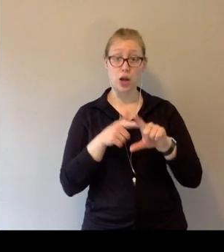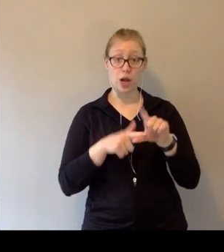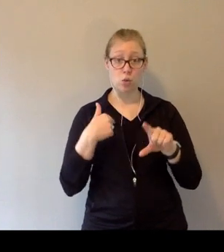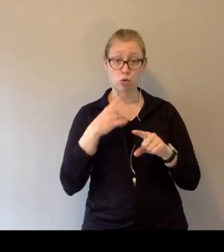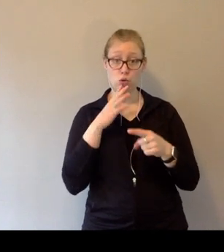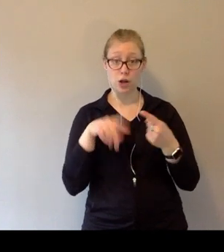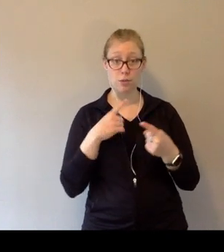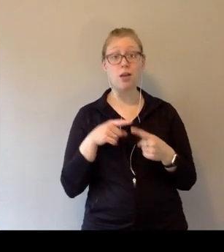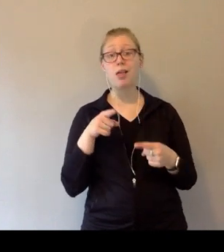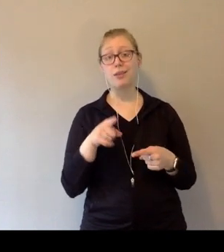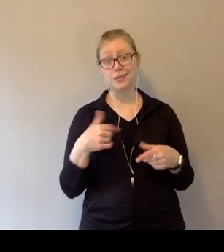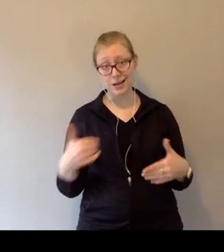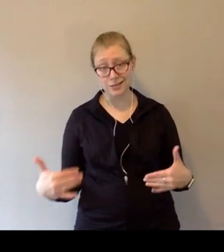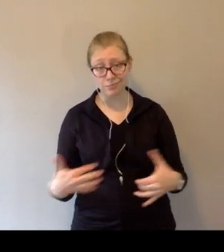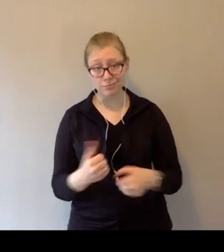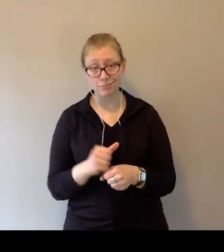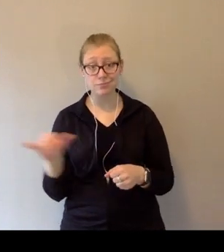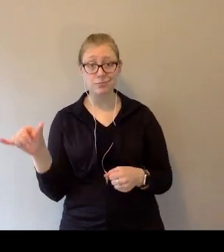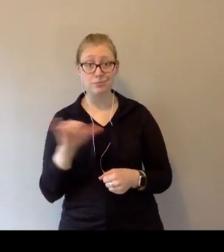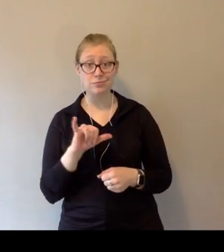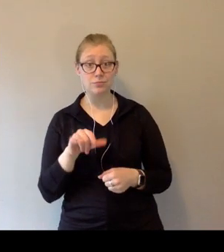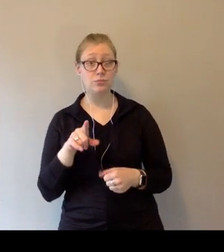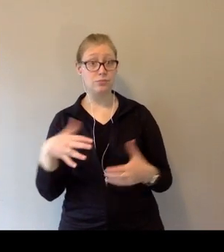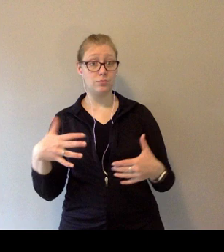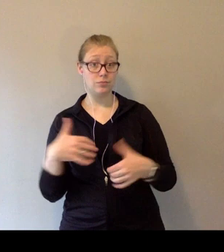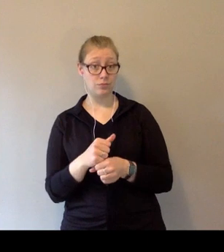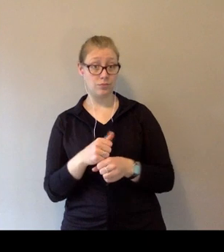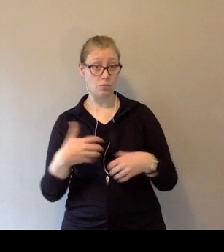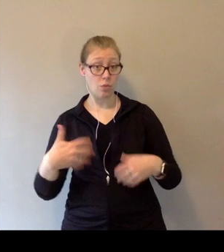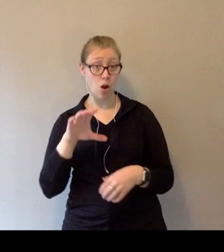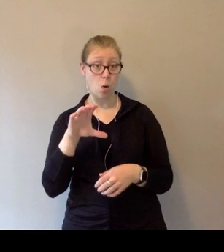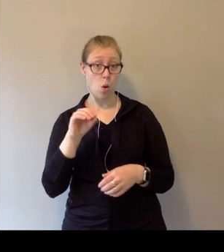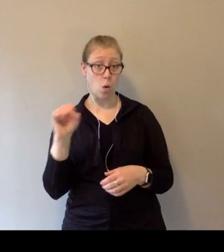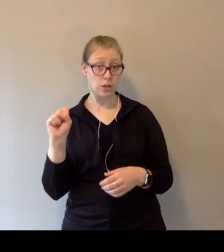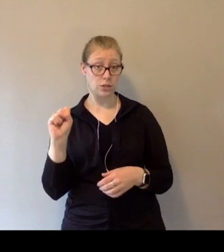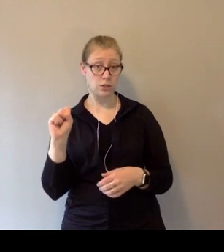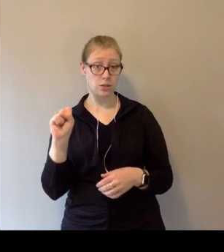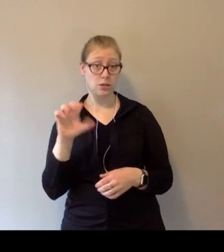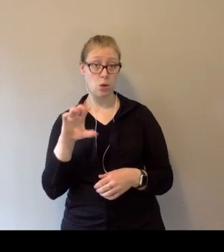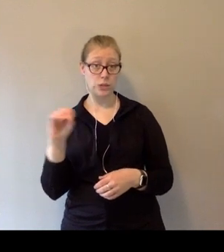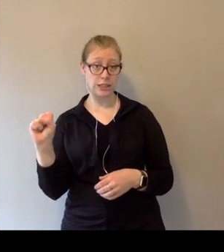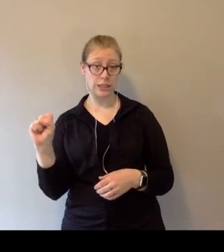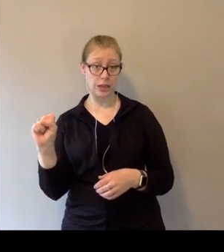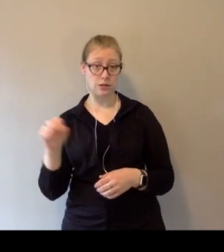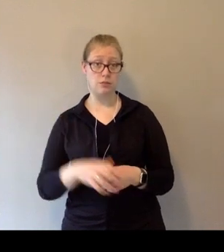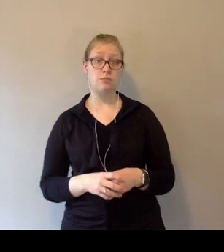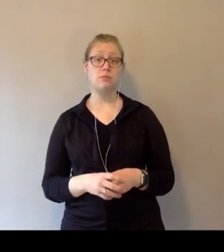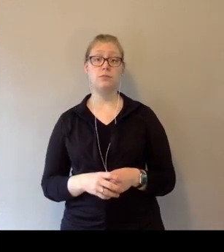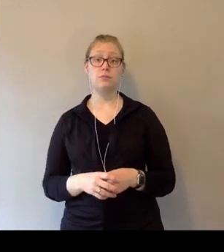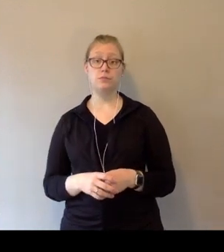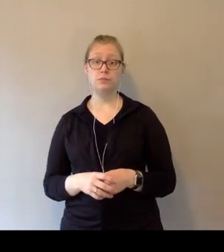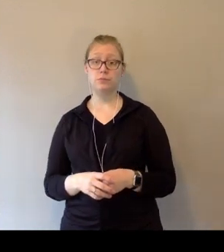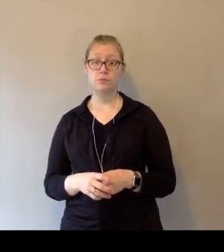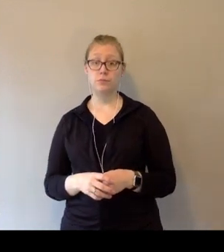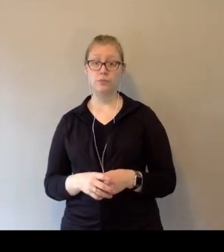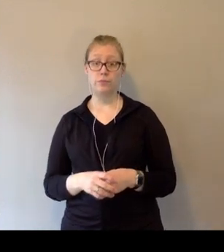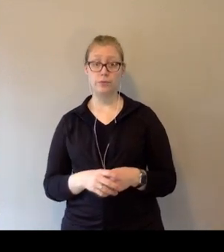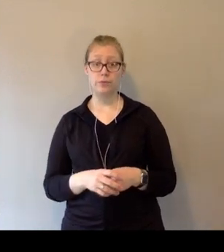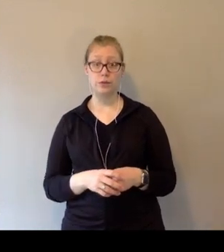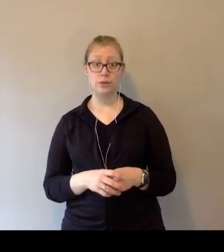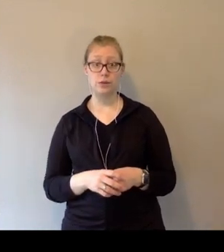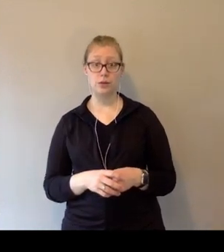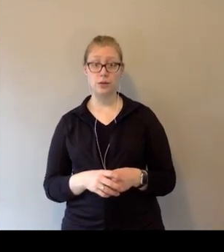an abbreviation. This is abbreviated COS. So if you look on your calculator, that's the key that would be. It would